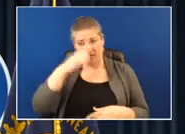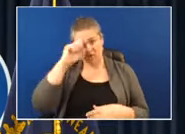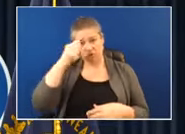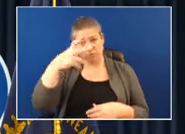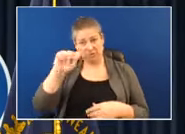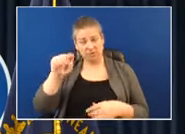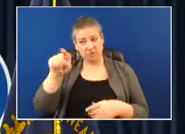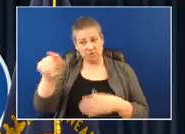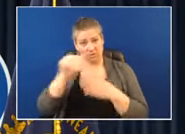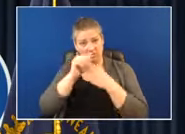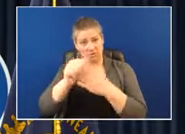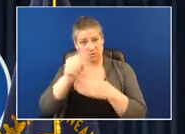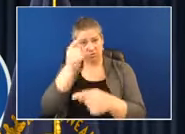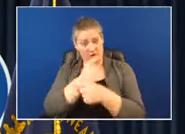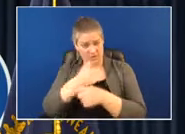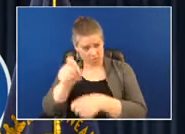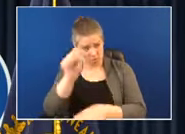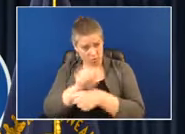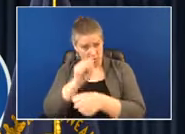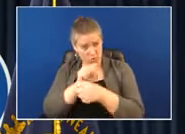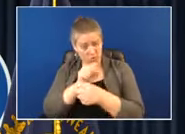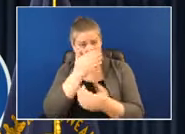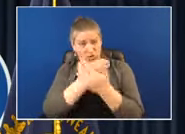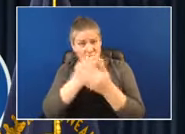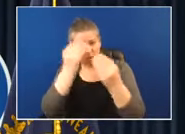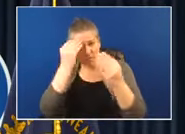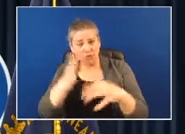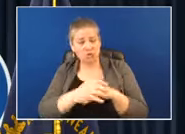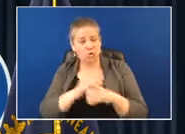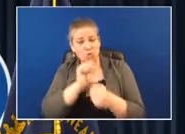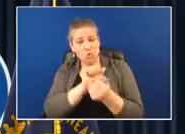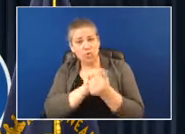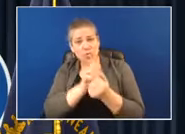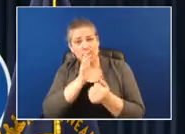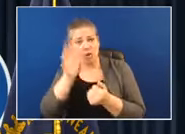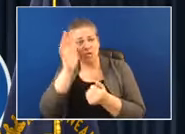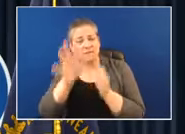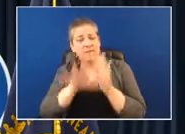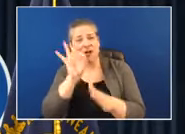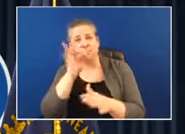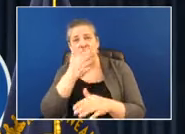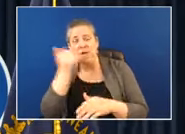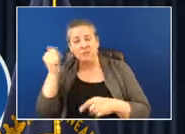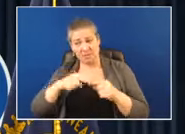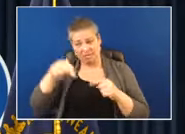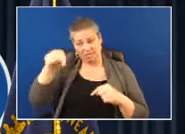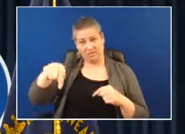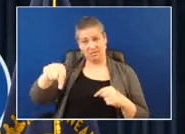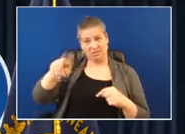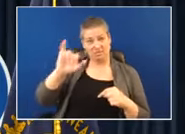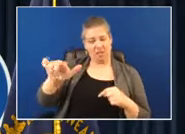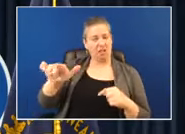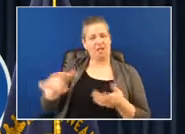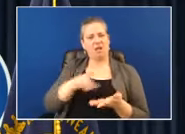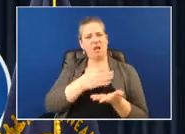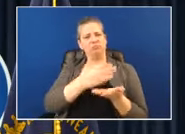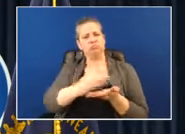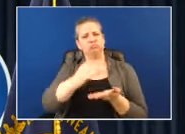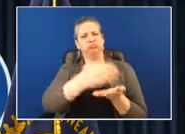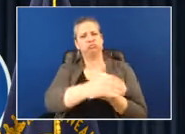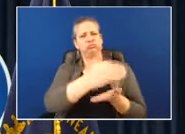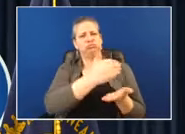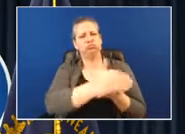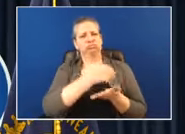can work with information, can work with parents on finding the best, but this bill excludes them, reduces parental